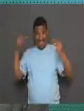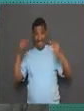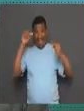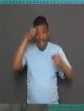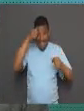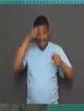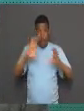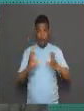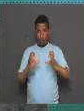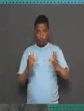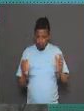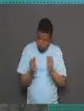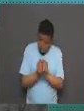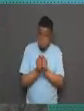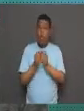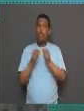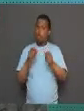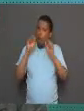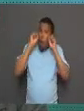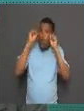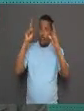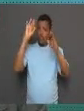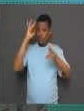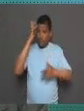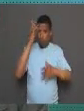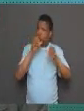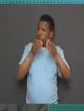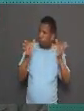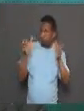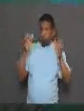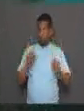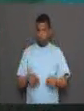anti-HIV/AIDS club to raise awareness of the disease.